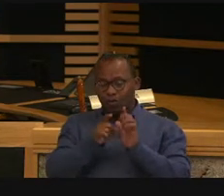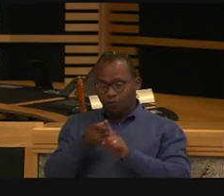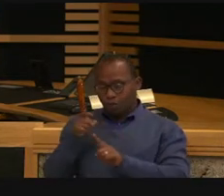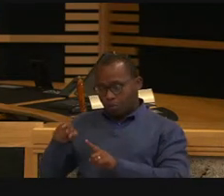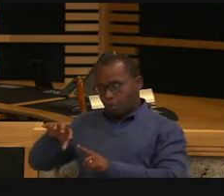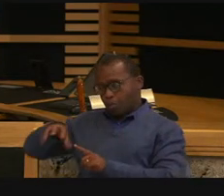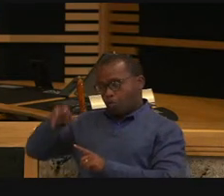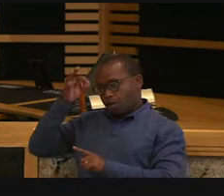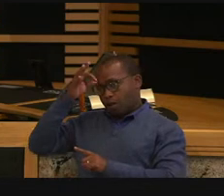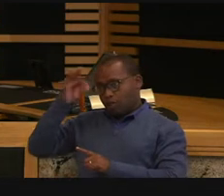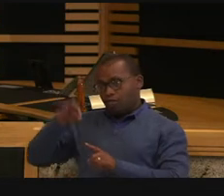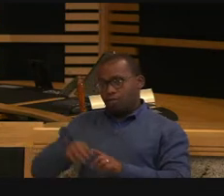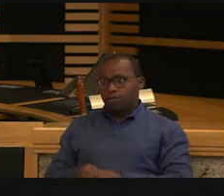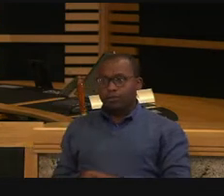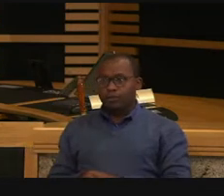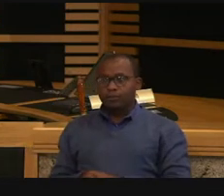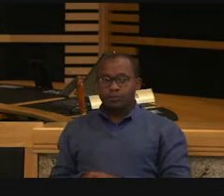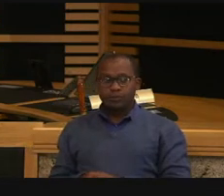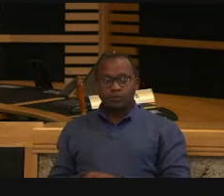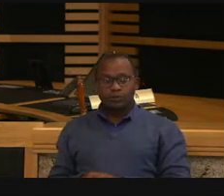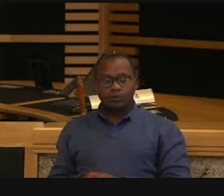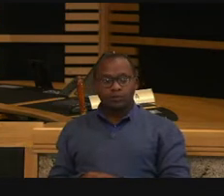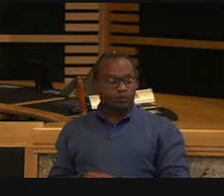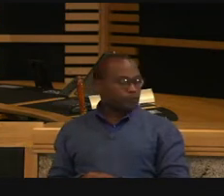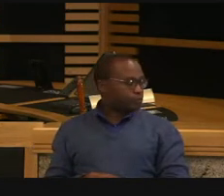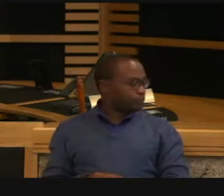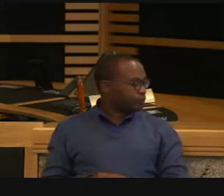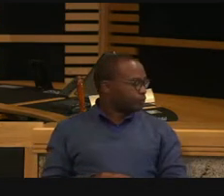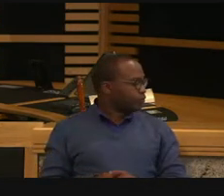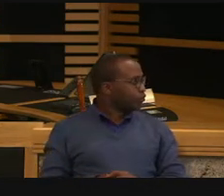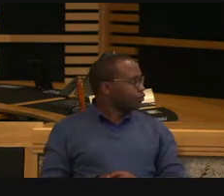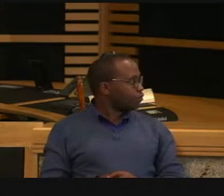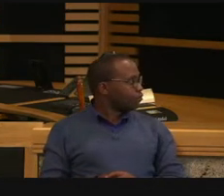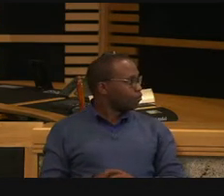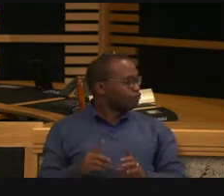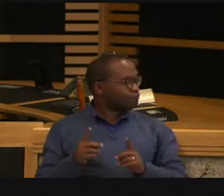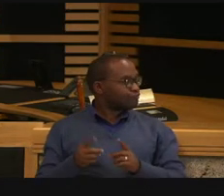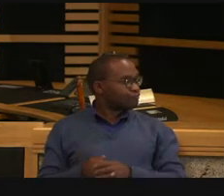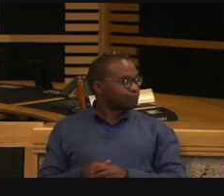Chair. Thank you. Chairperson?